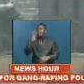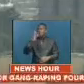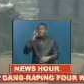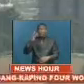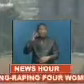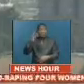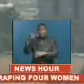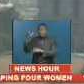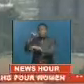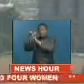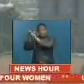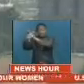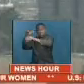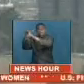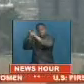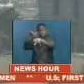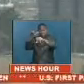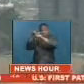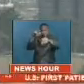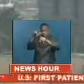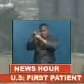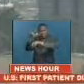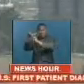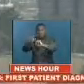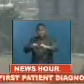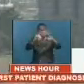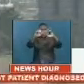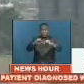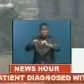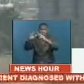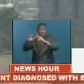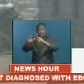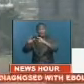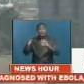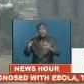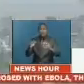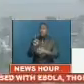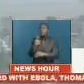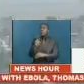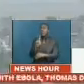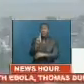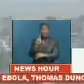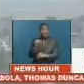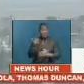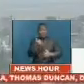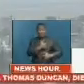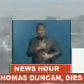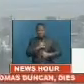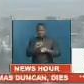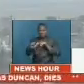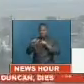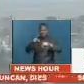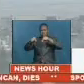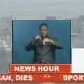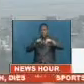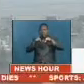destroyed IS weaponry around Kobani. An official inside Kobani said the Kurdish forces were now pushing back